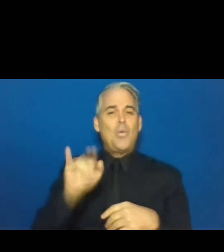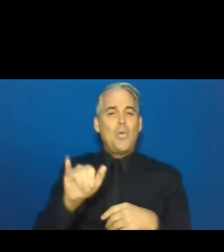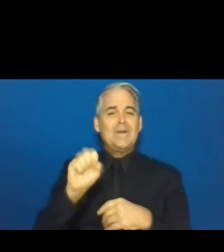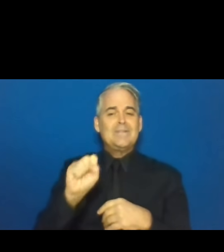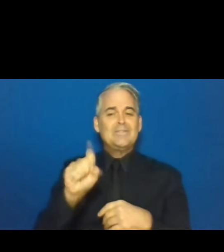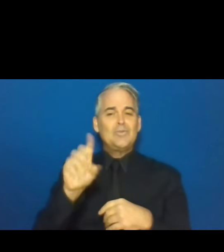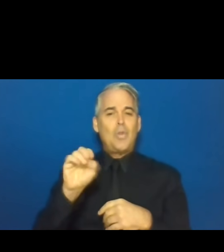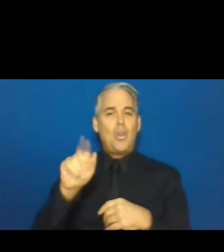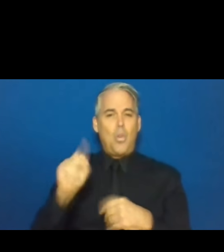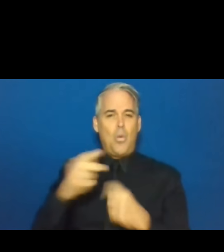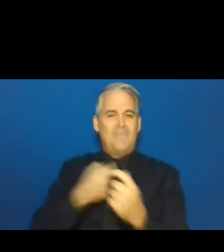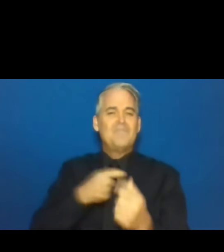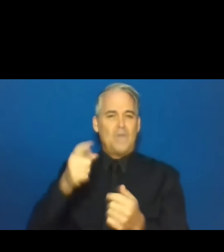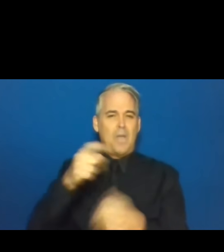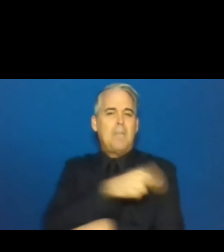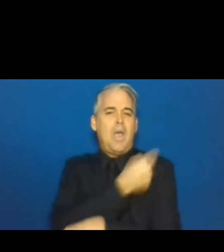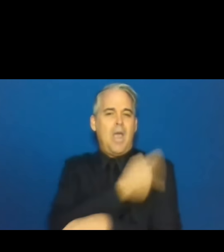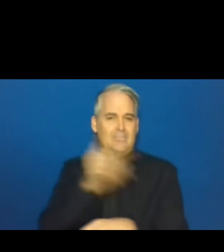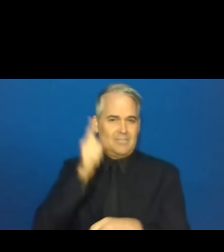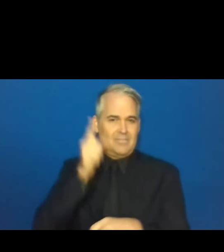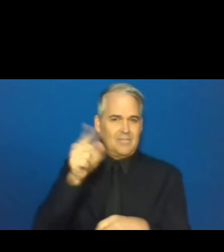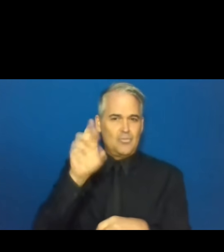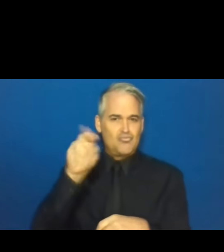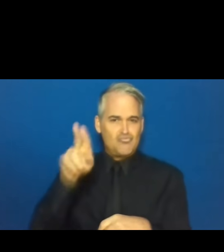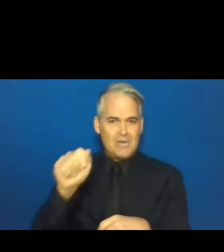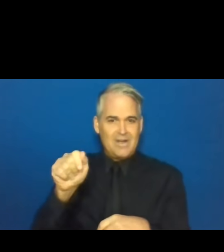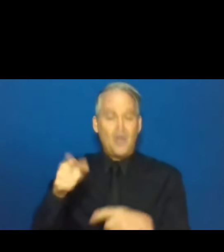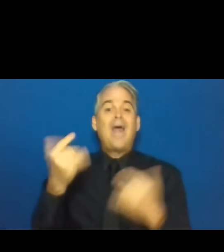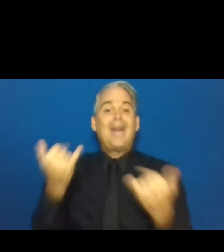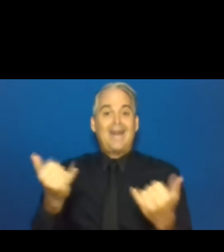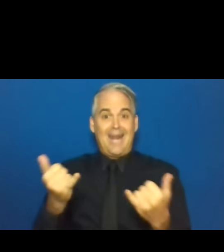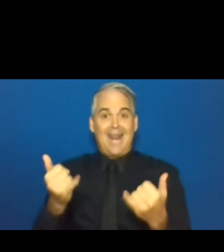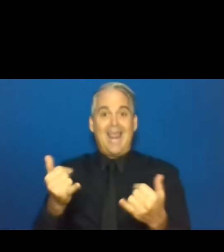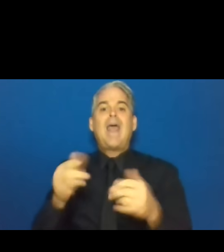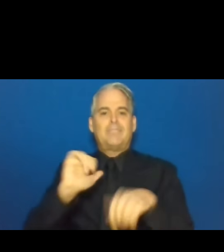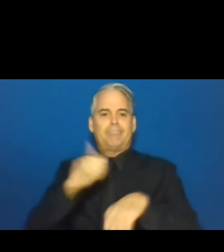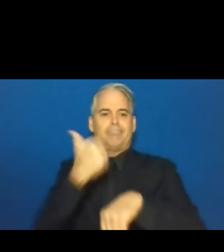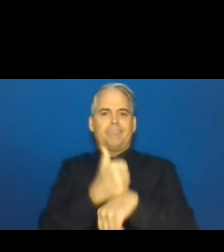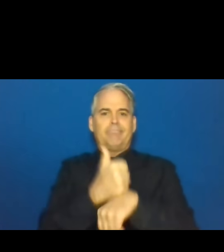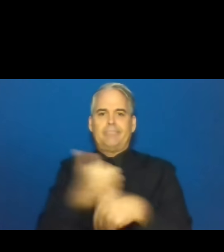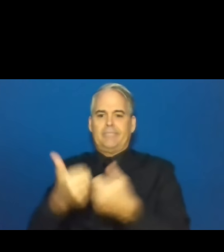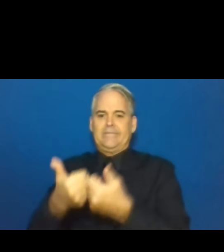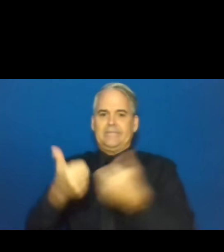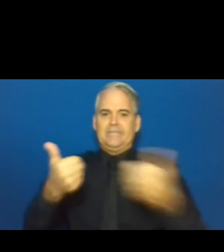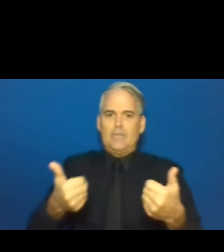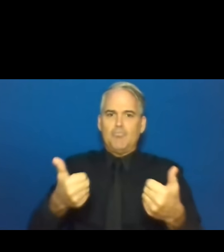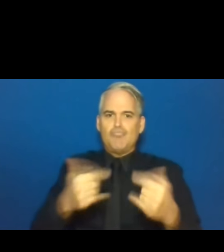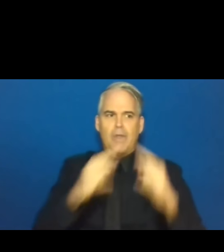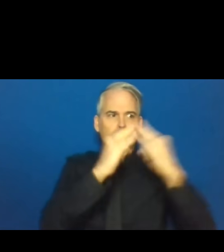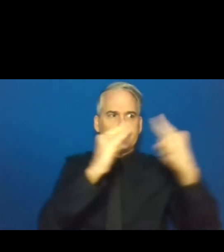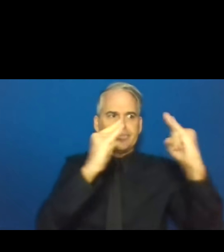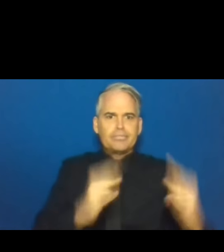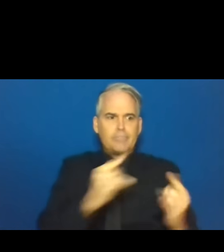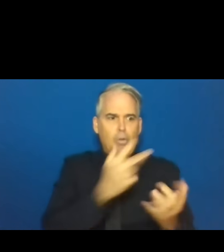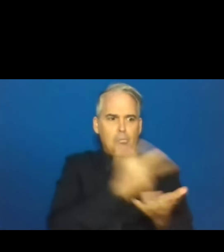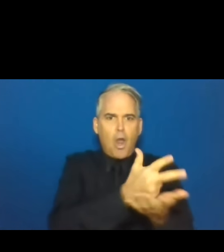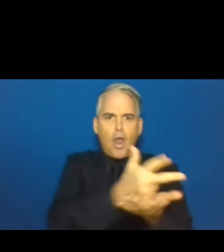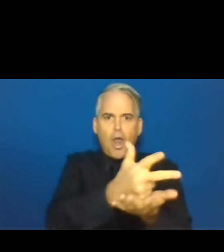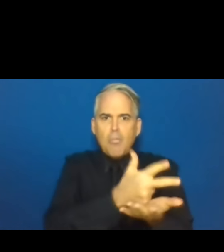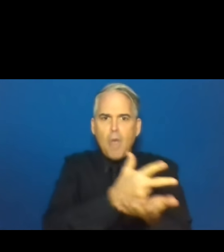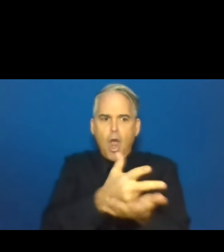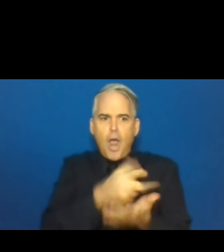treating patients in an alternative care site in the parking lot. Some of our hospitals are experiencing